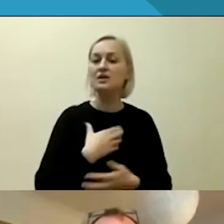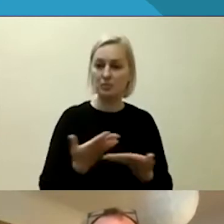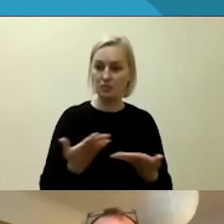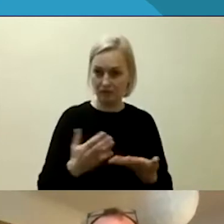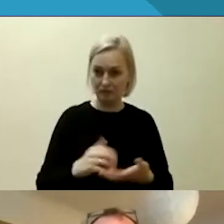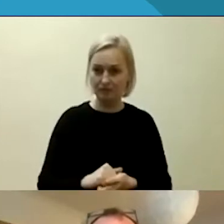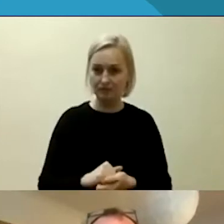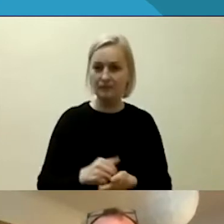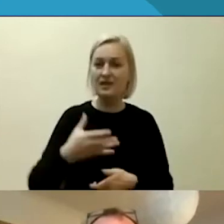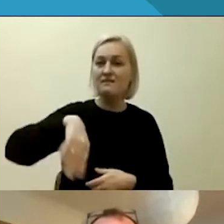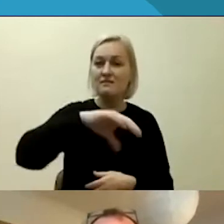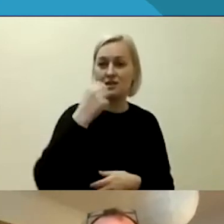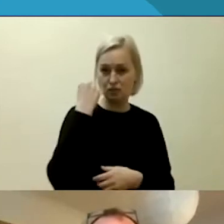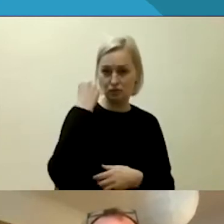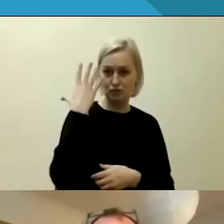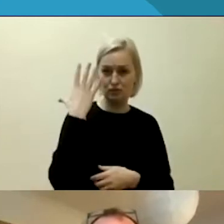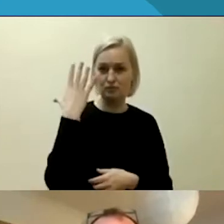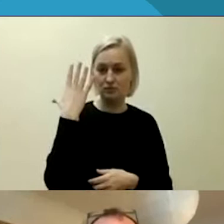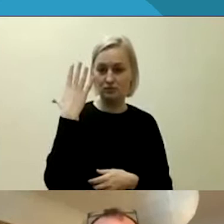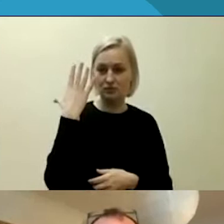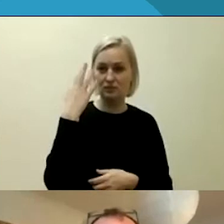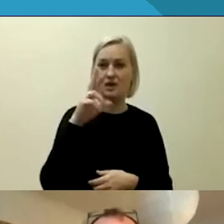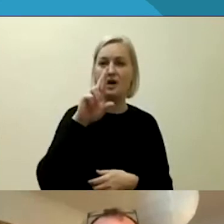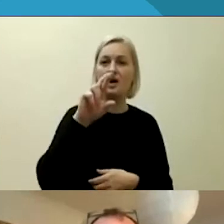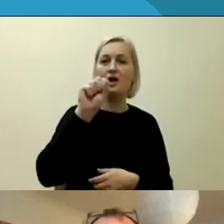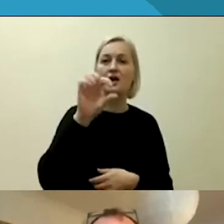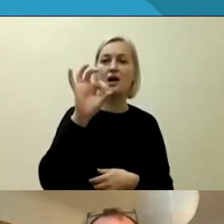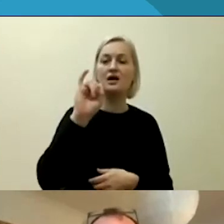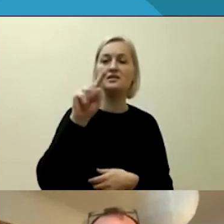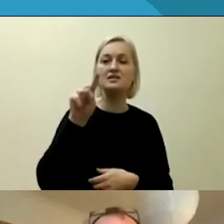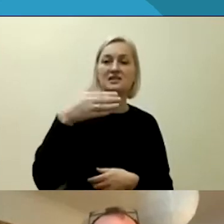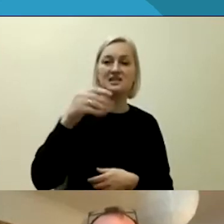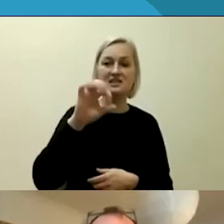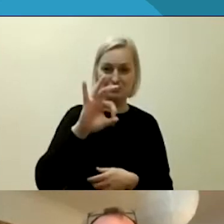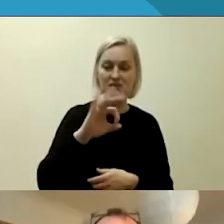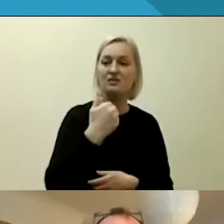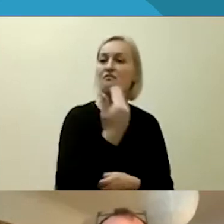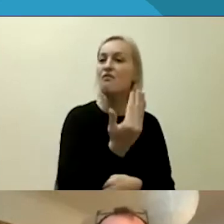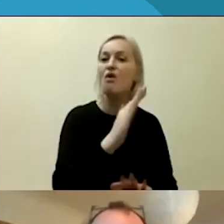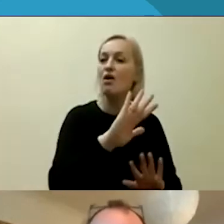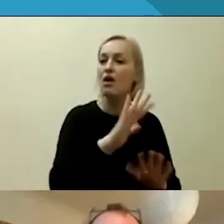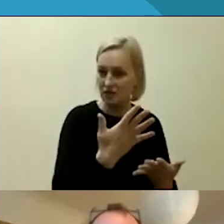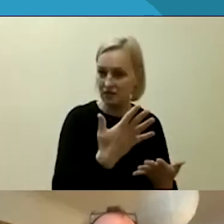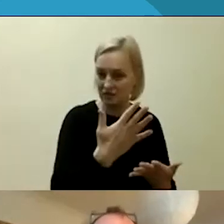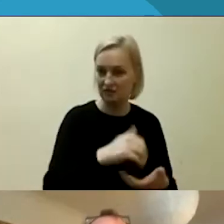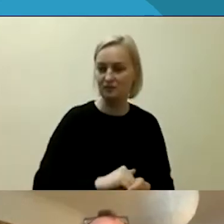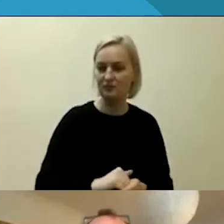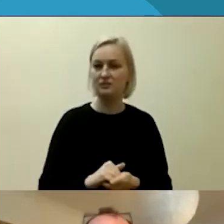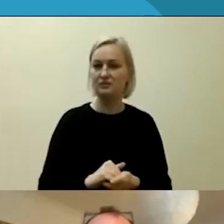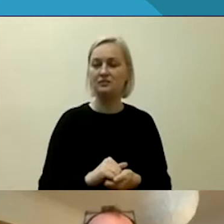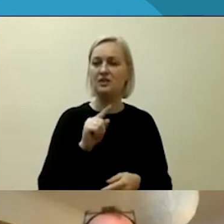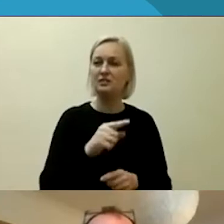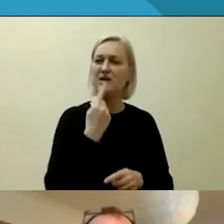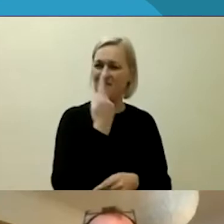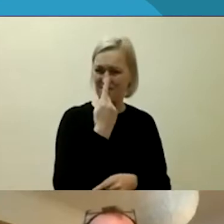operating not just at the level of hate incidents and hate crimes, but that these give us insight into